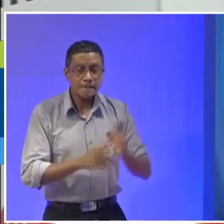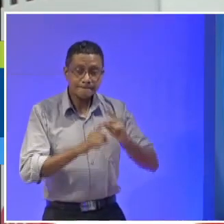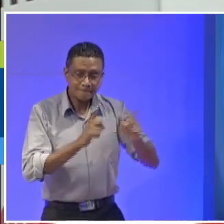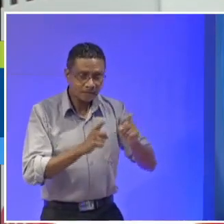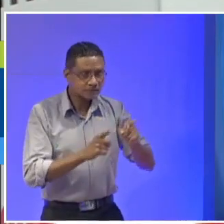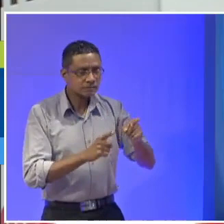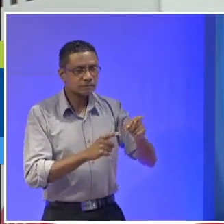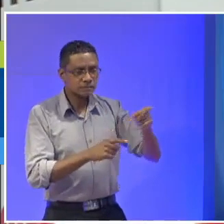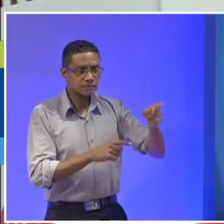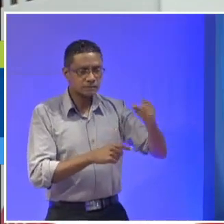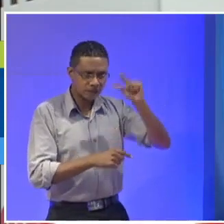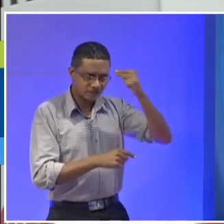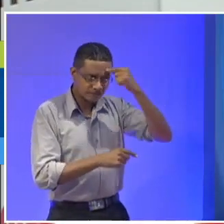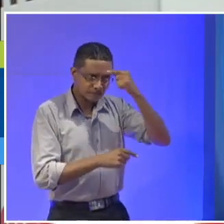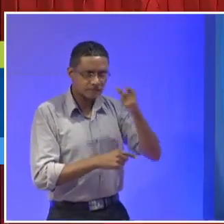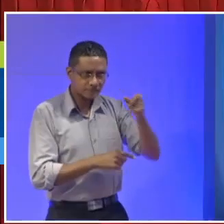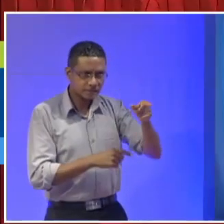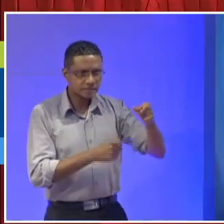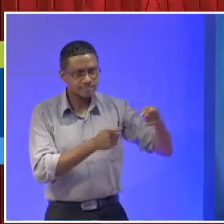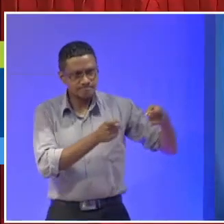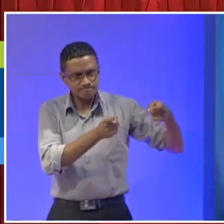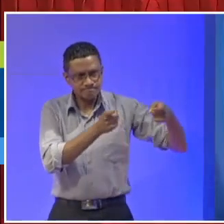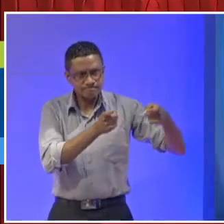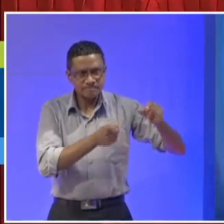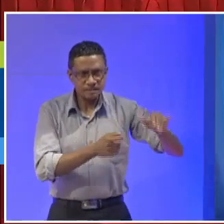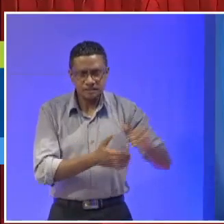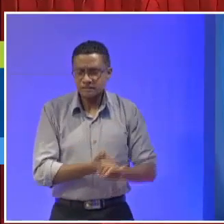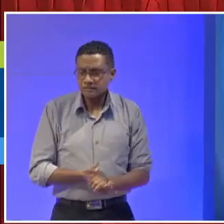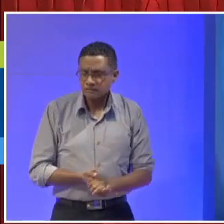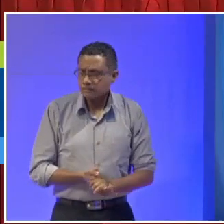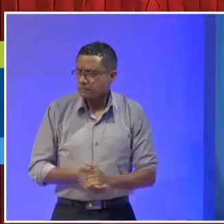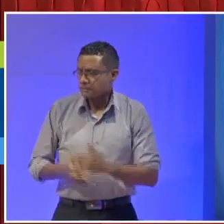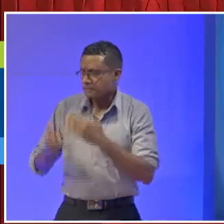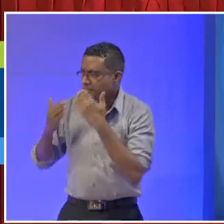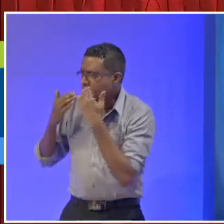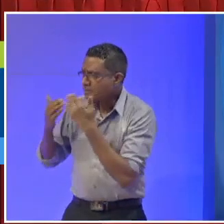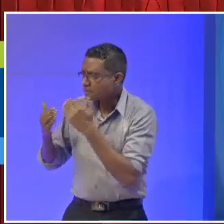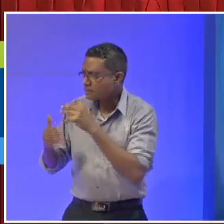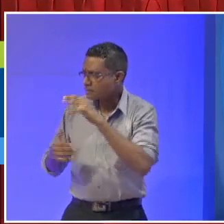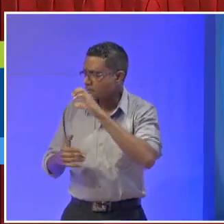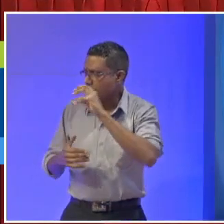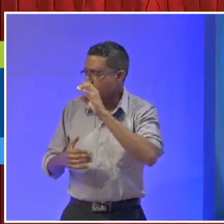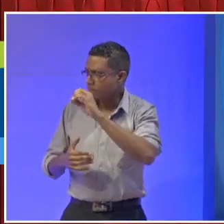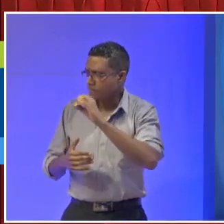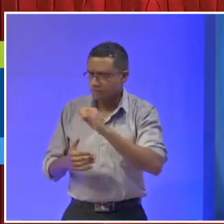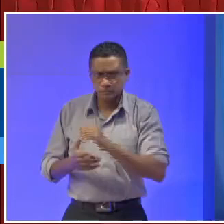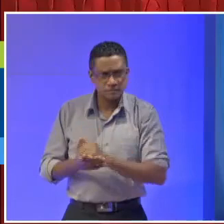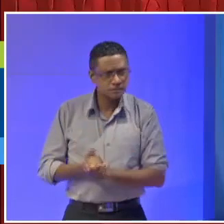with it. Thank you very much, CMO. Richard, I see your hand up.